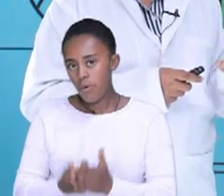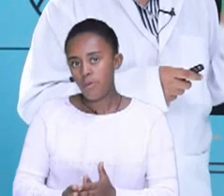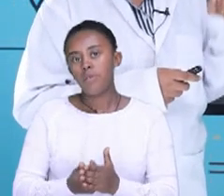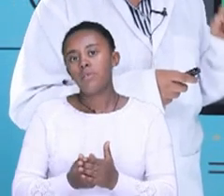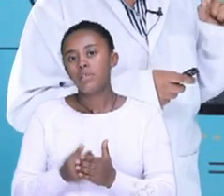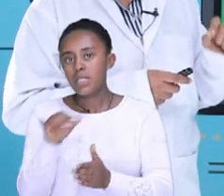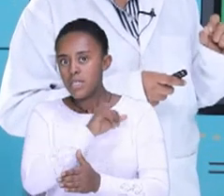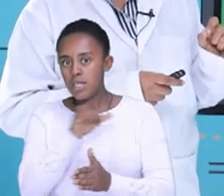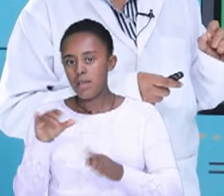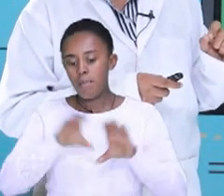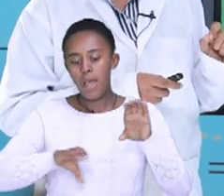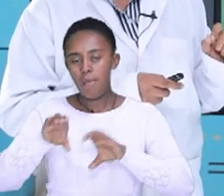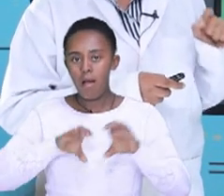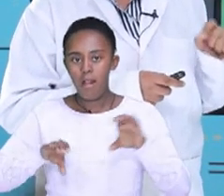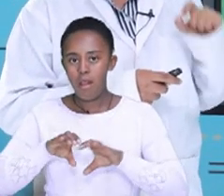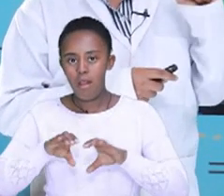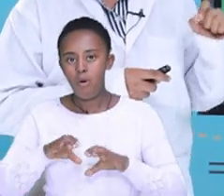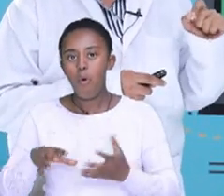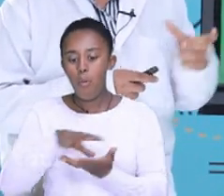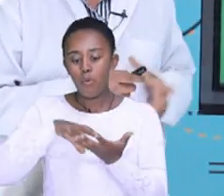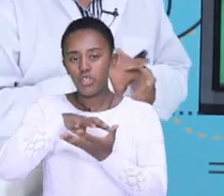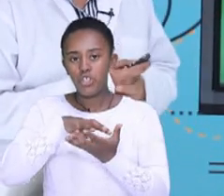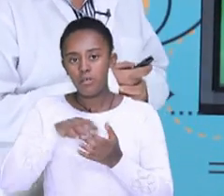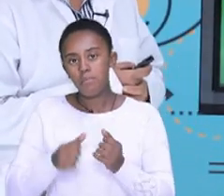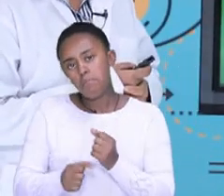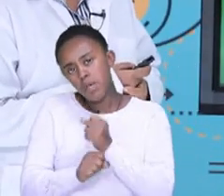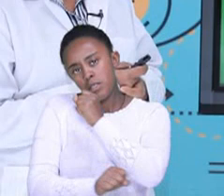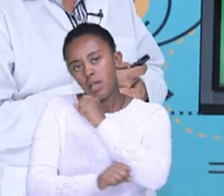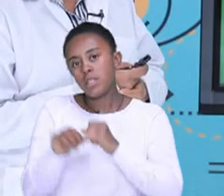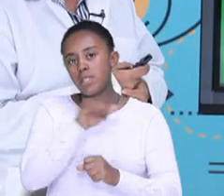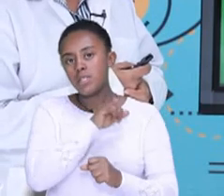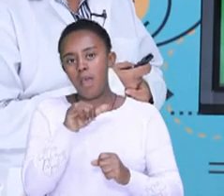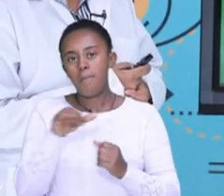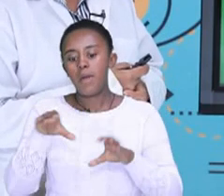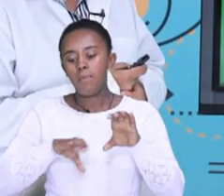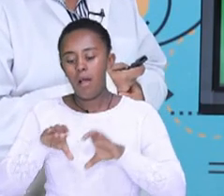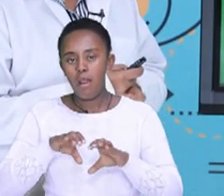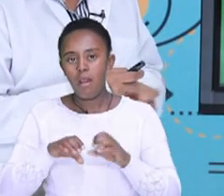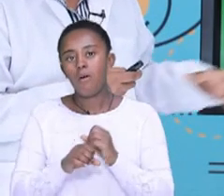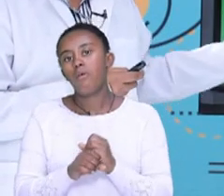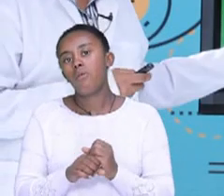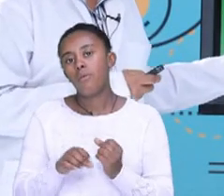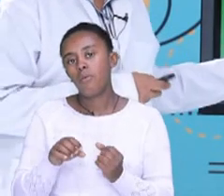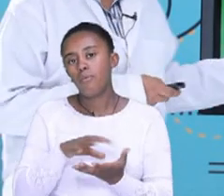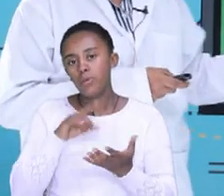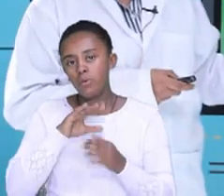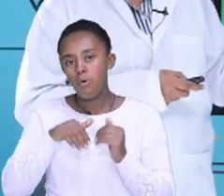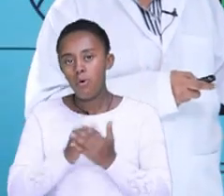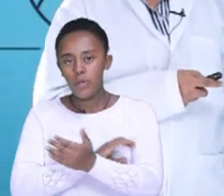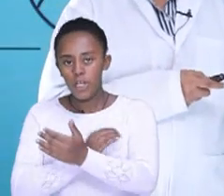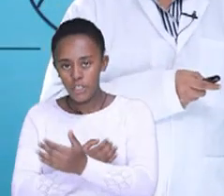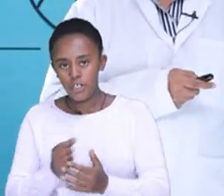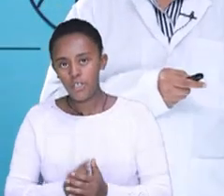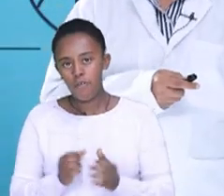the same chemical composition. They have basically the same chemical composition, and all energy